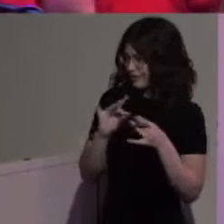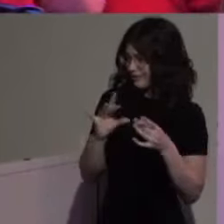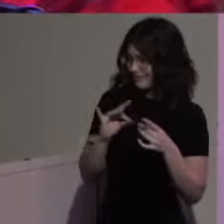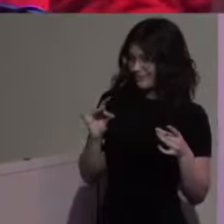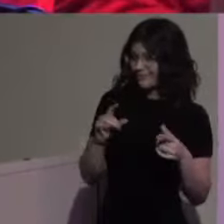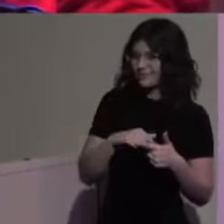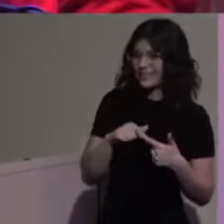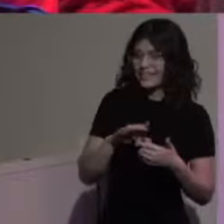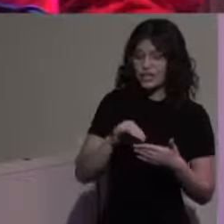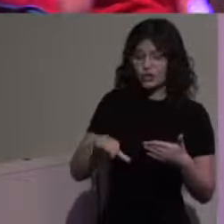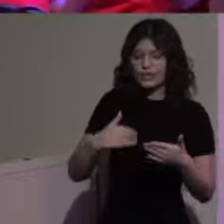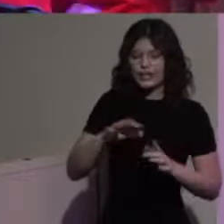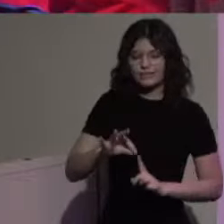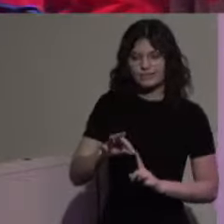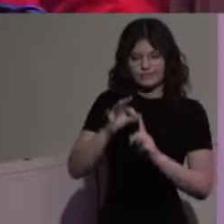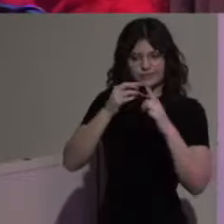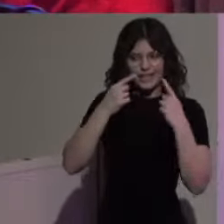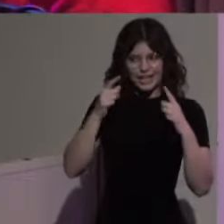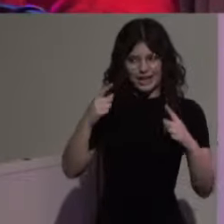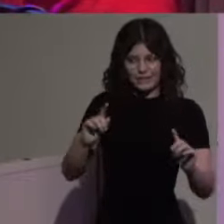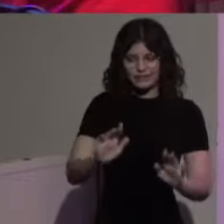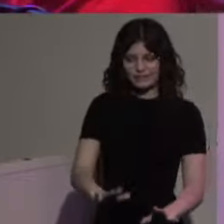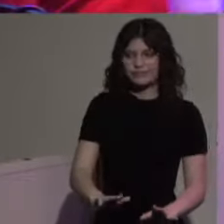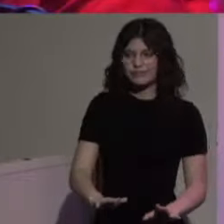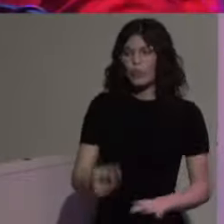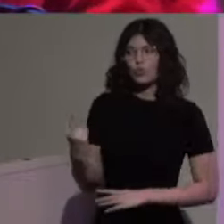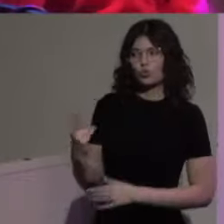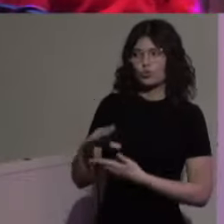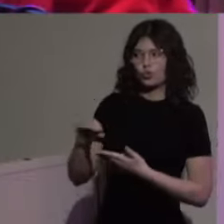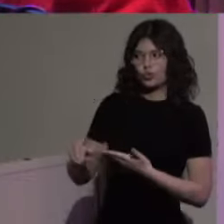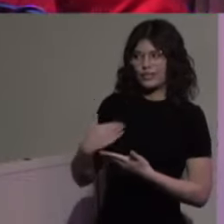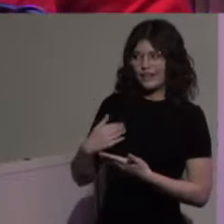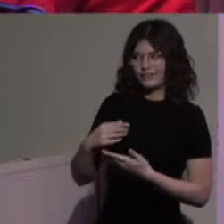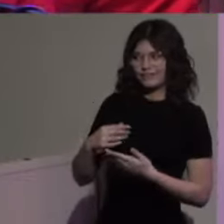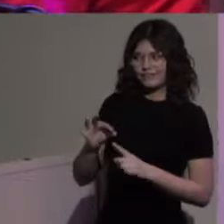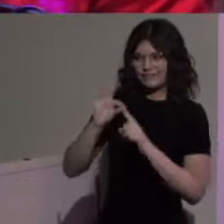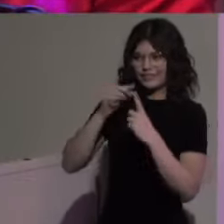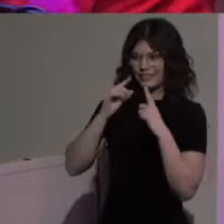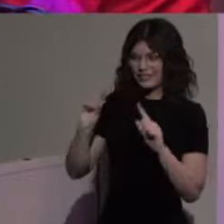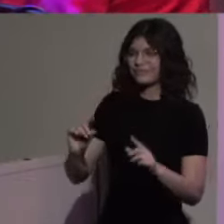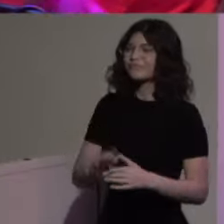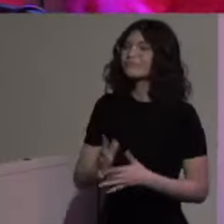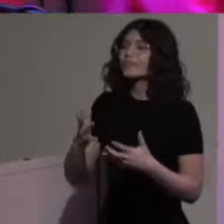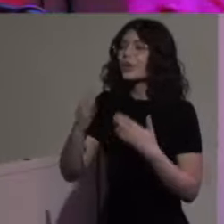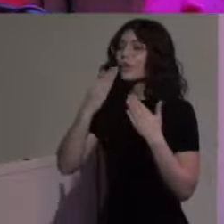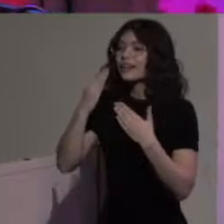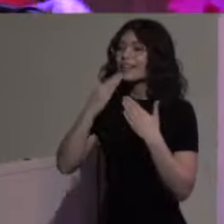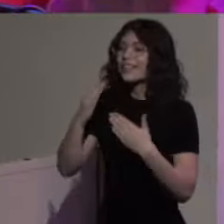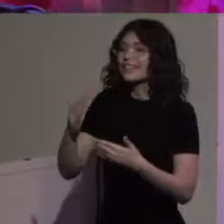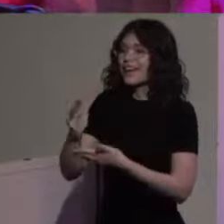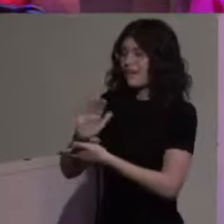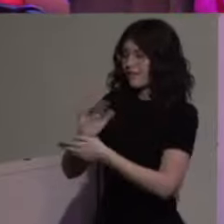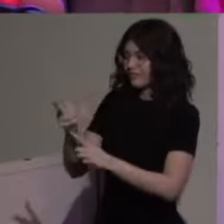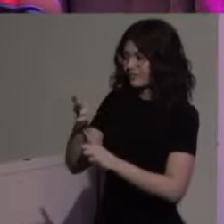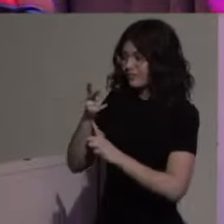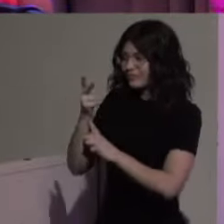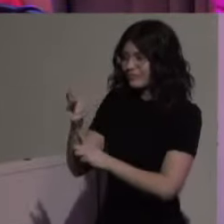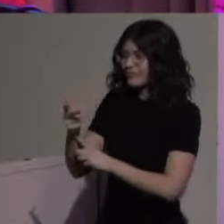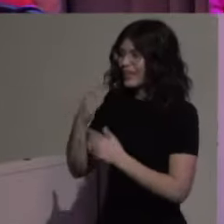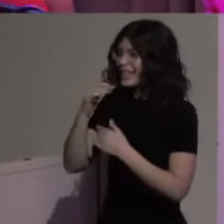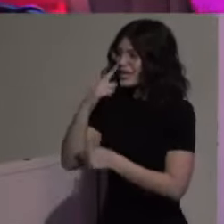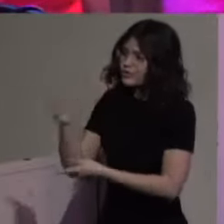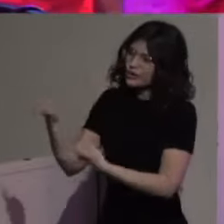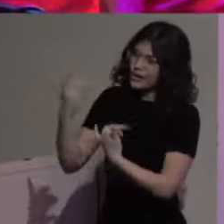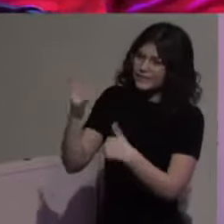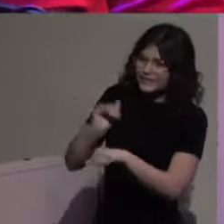a student has a special announcement, and two students have a special announcement. I just wanted to thank the video crew. Thank you for coming tonight and